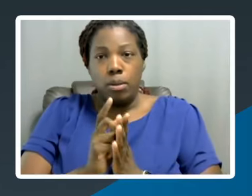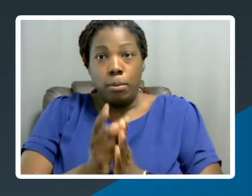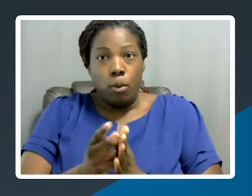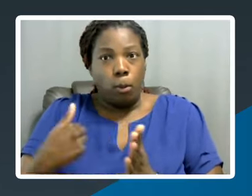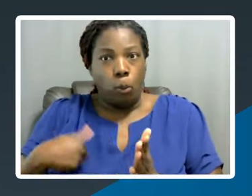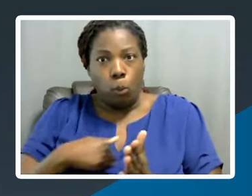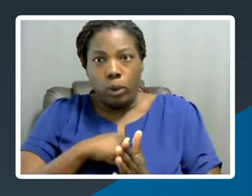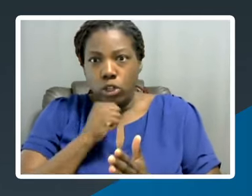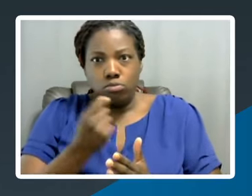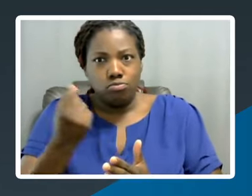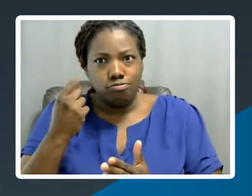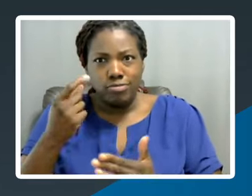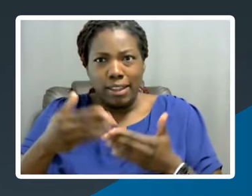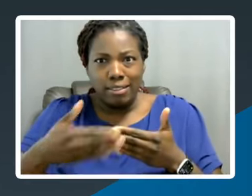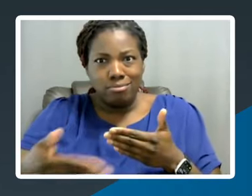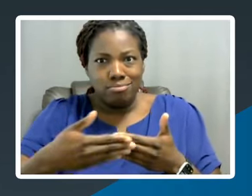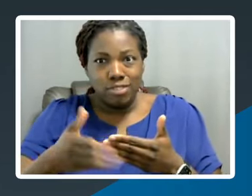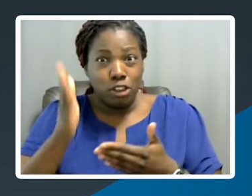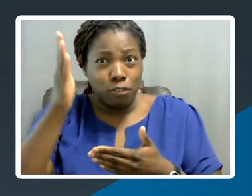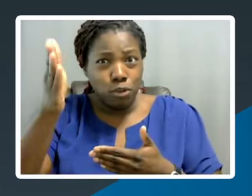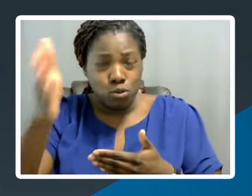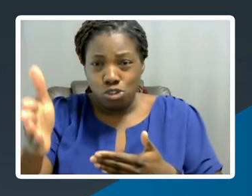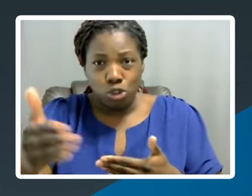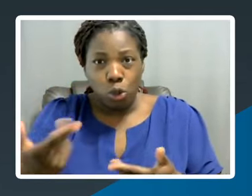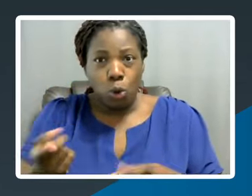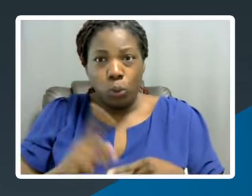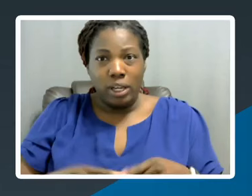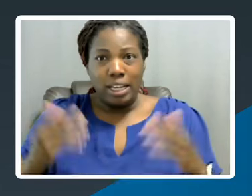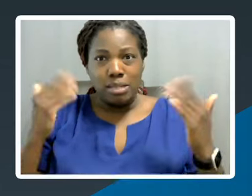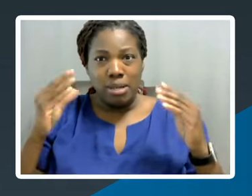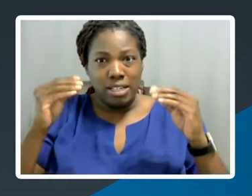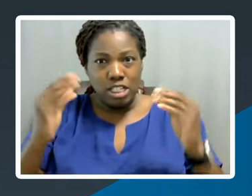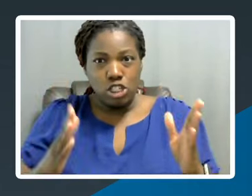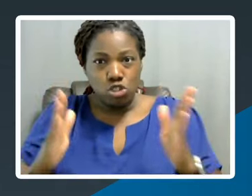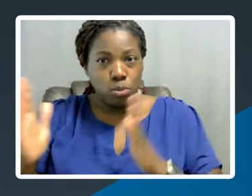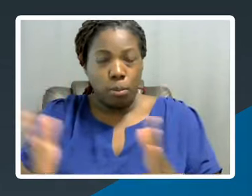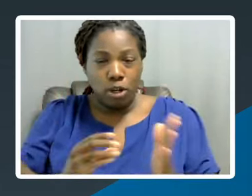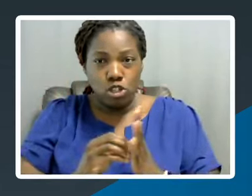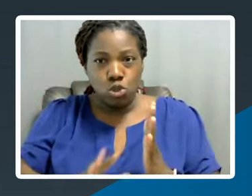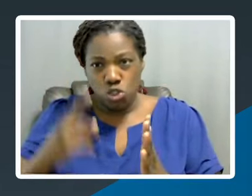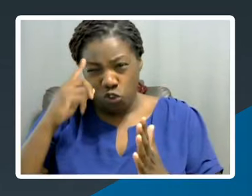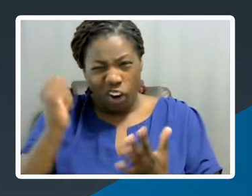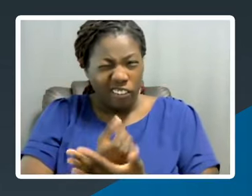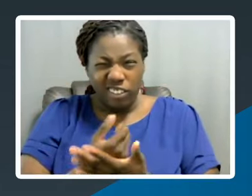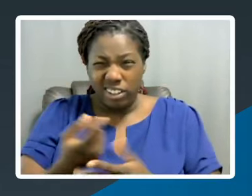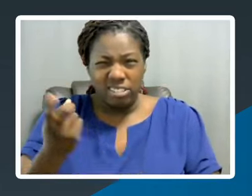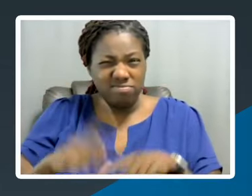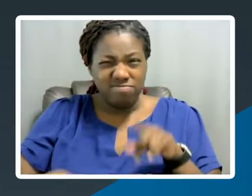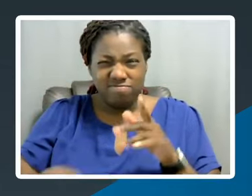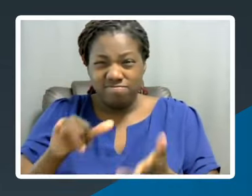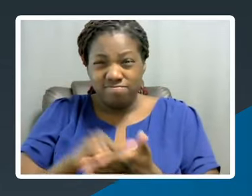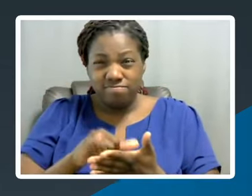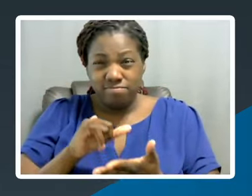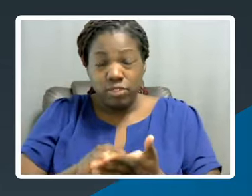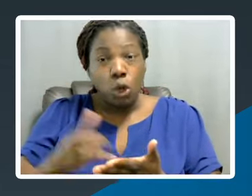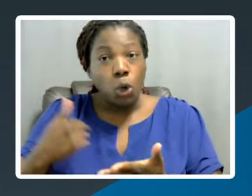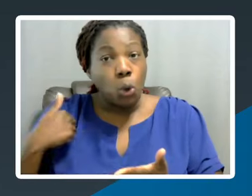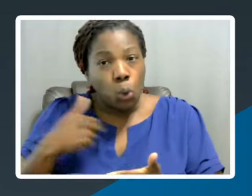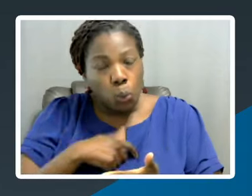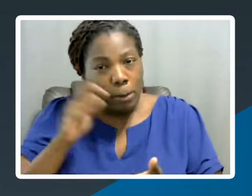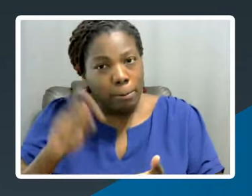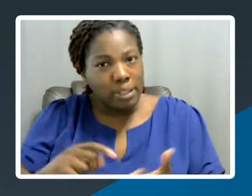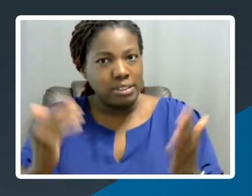the future is, we can't expect teachers to prepare students for everything. So we must expect teachers